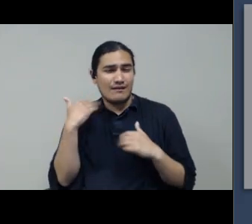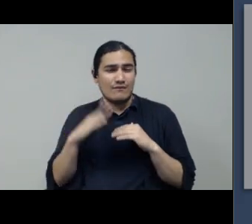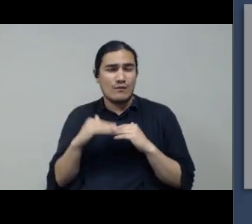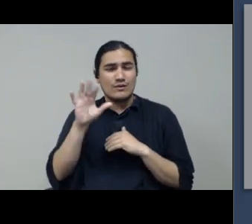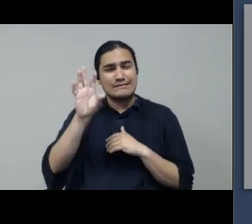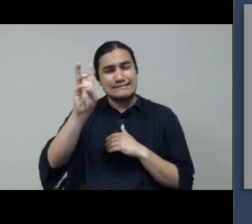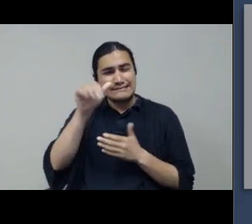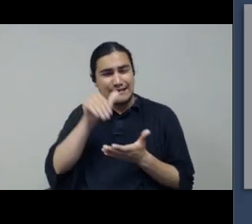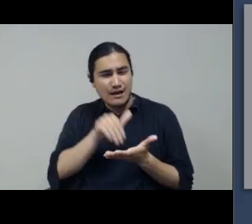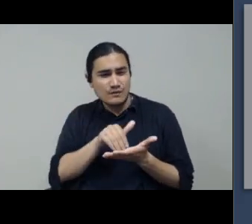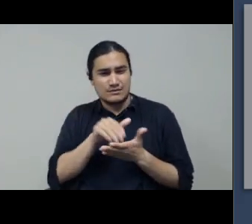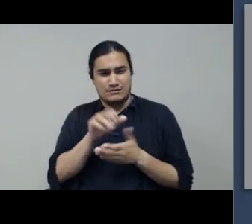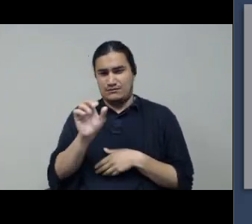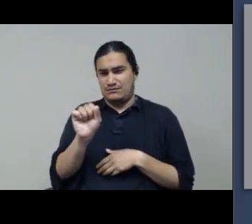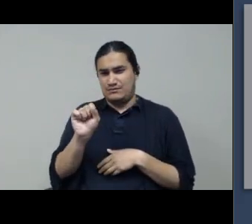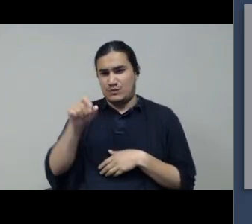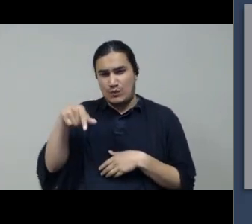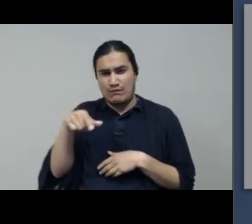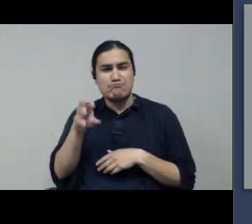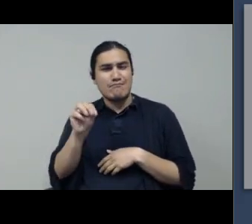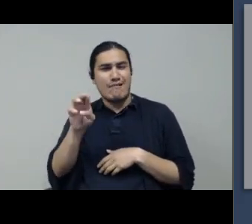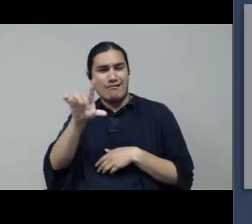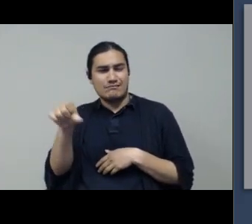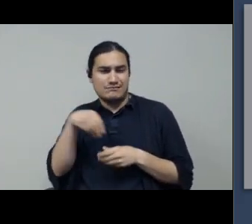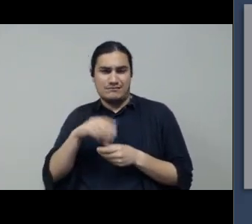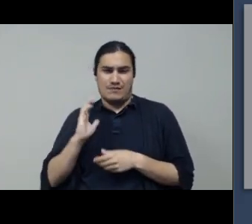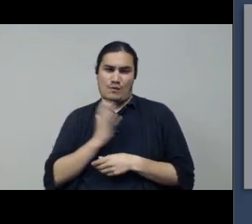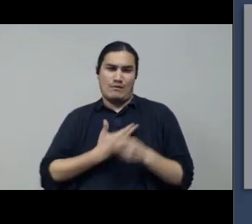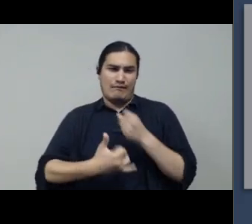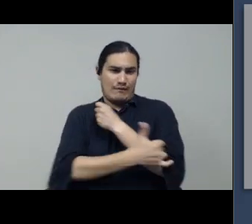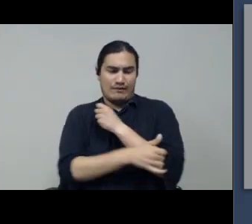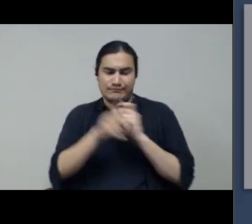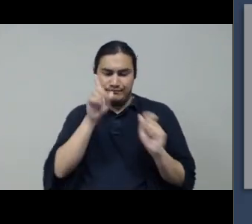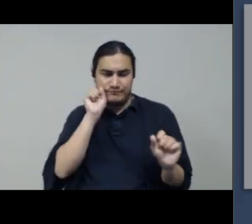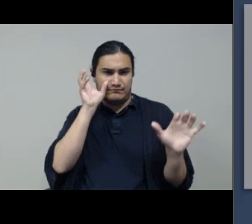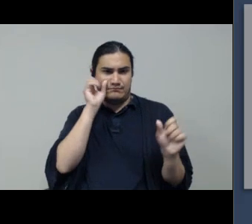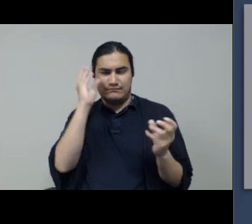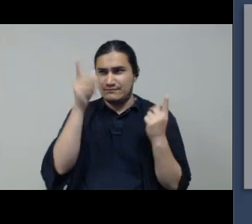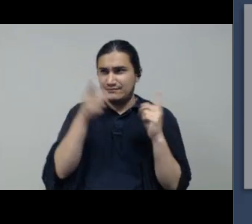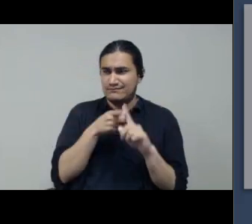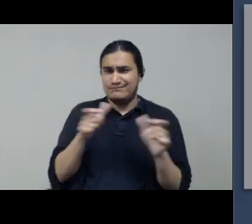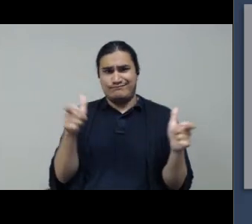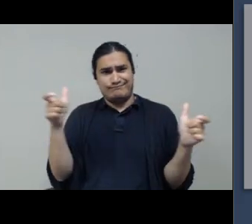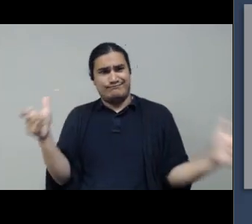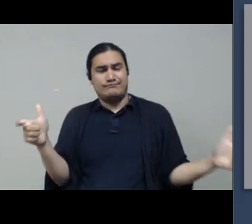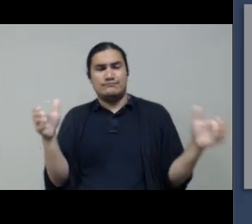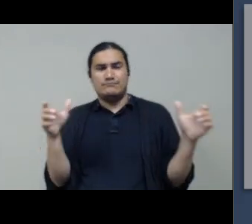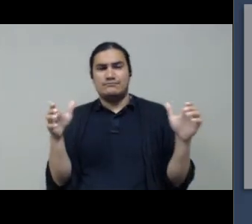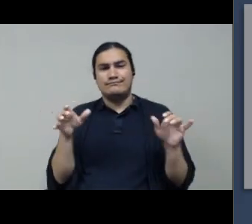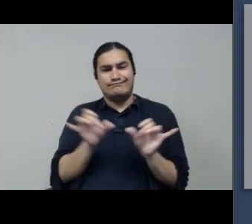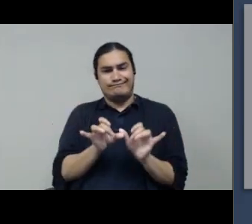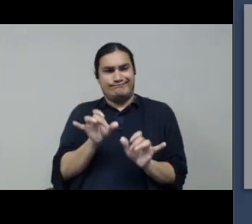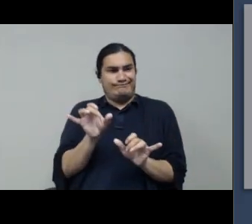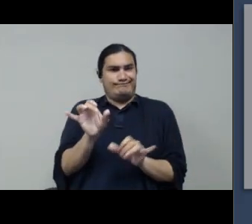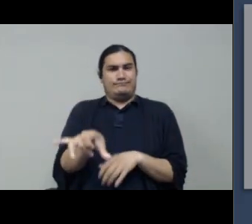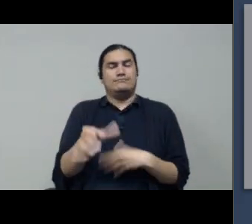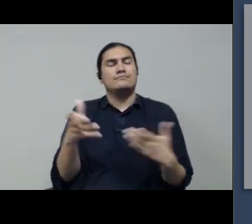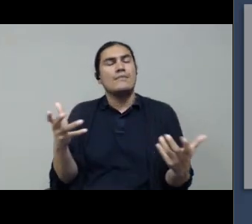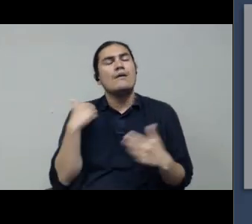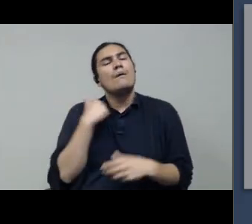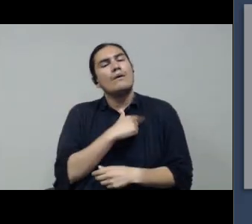square miles in our county. It's just amazing to think about the size of that. And so we